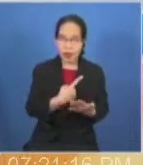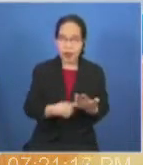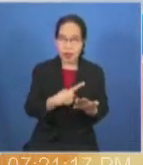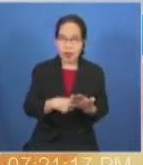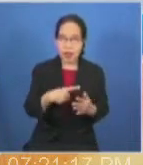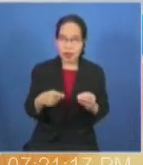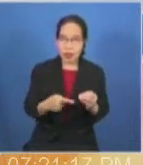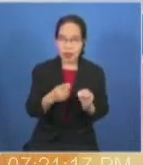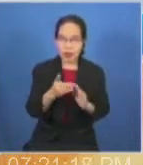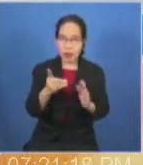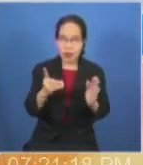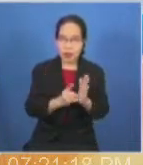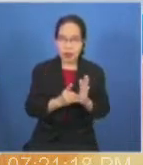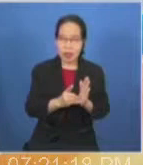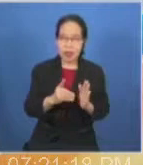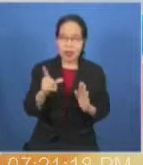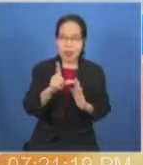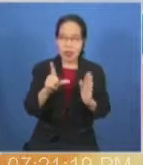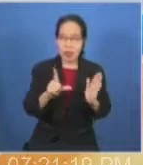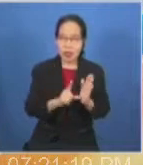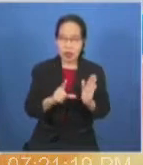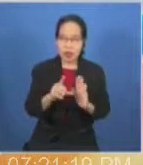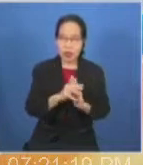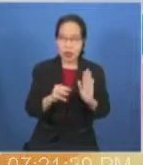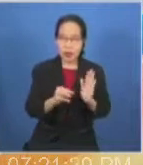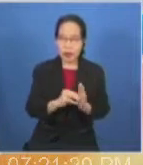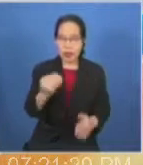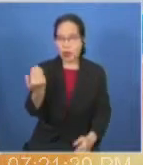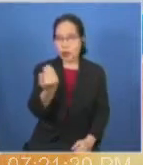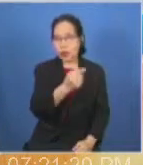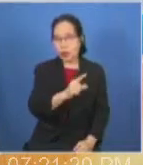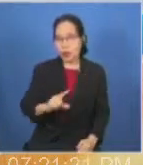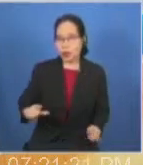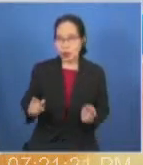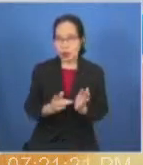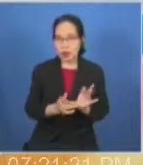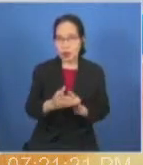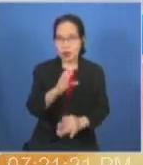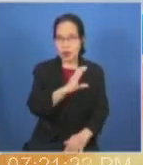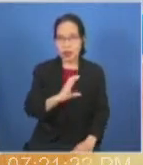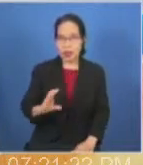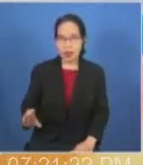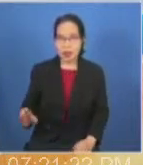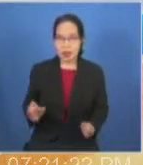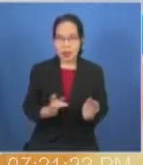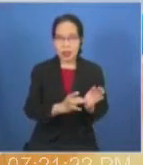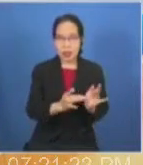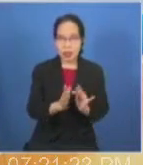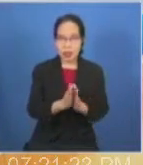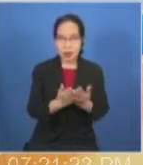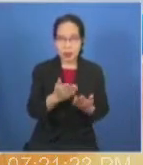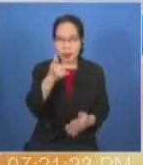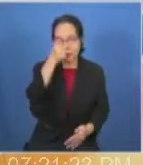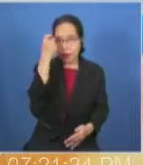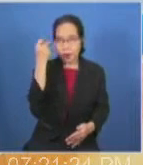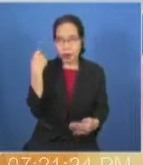doctrines and commandments of our Lord Jesus Christ. Because in the Bible,